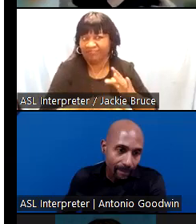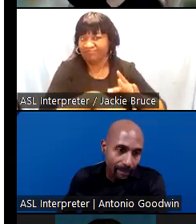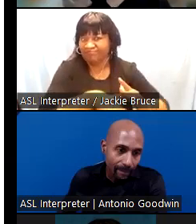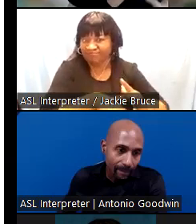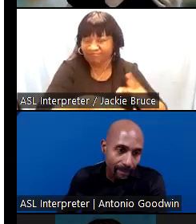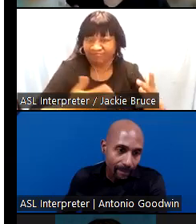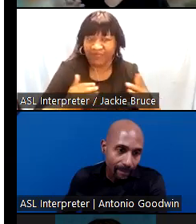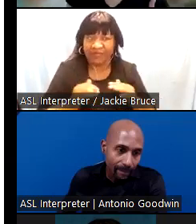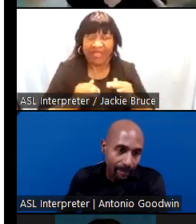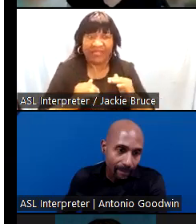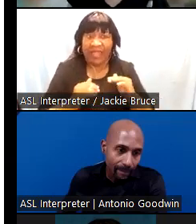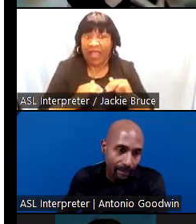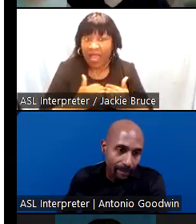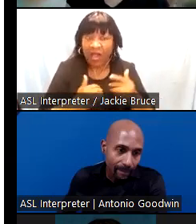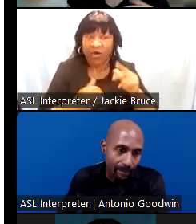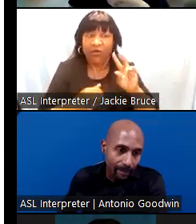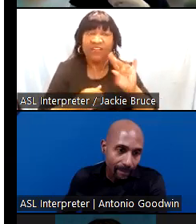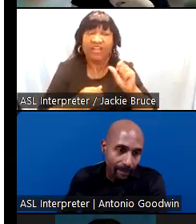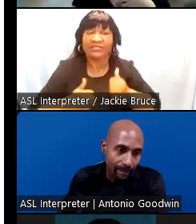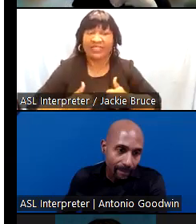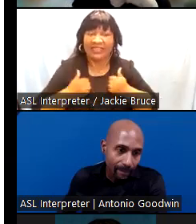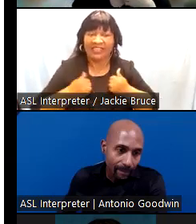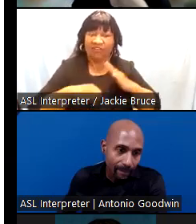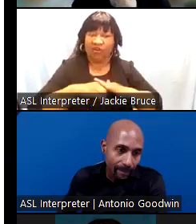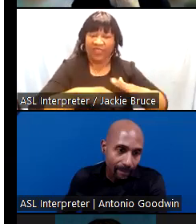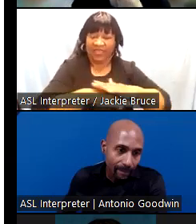know, like how well the virus can live on that surface.